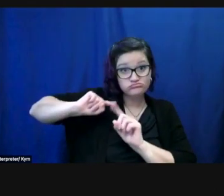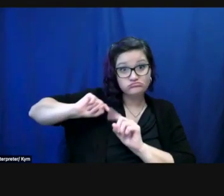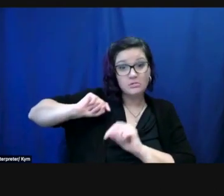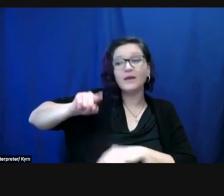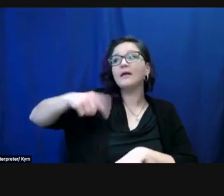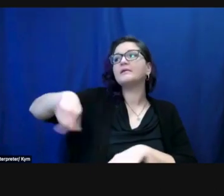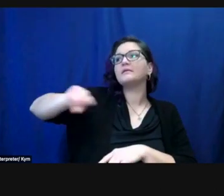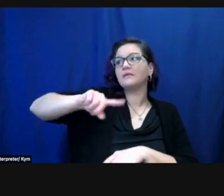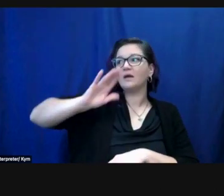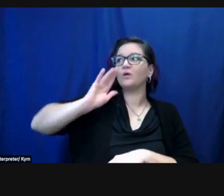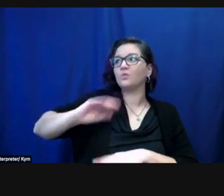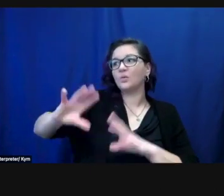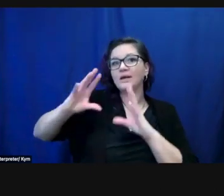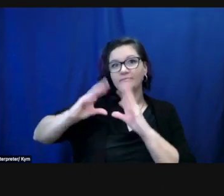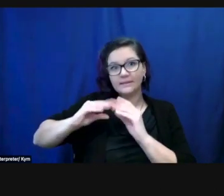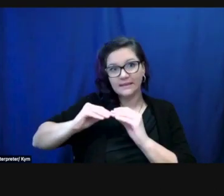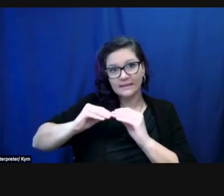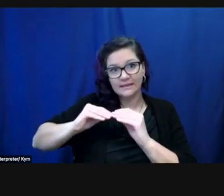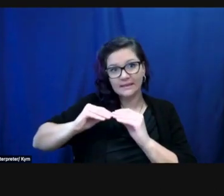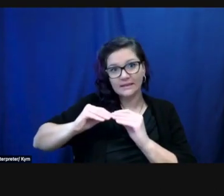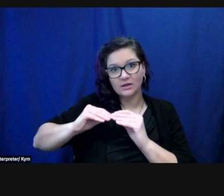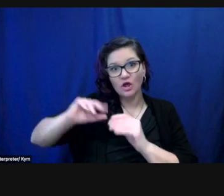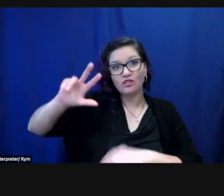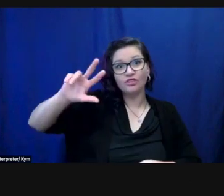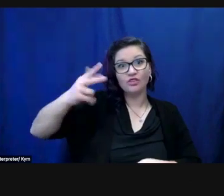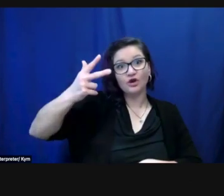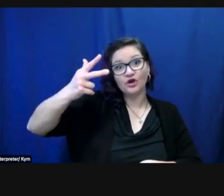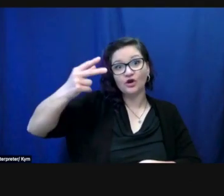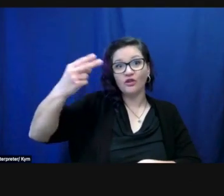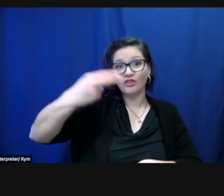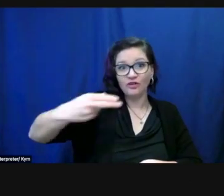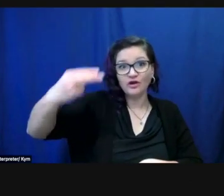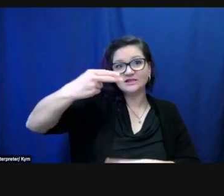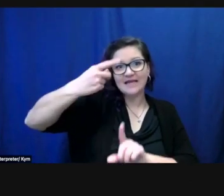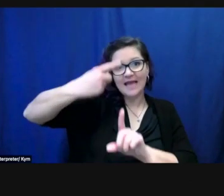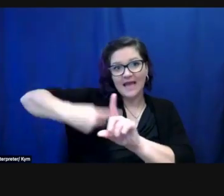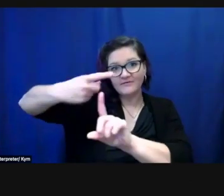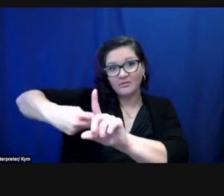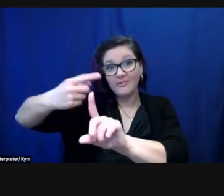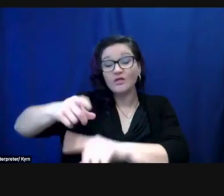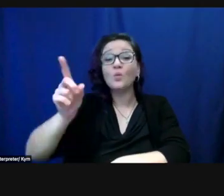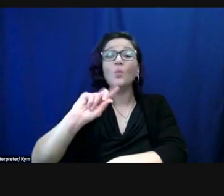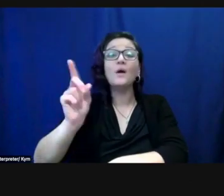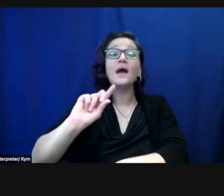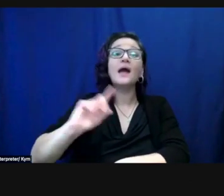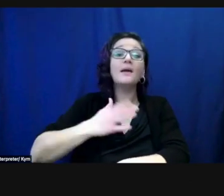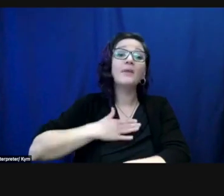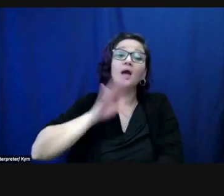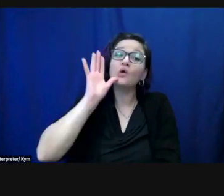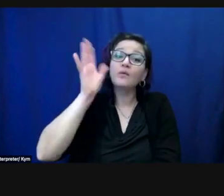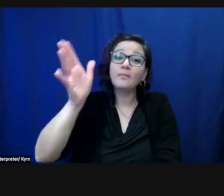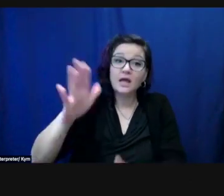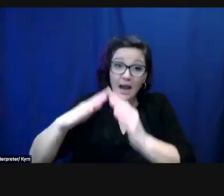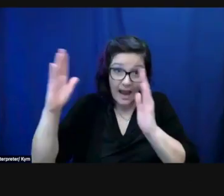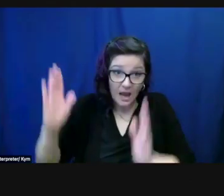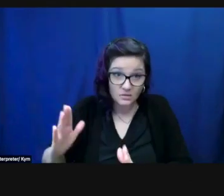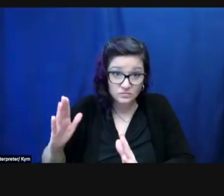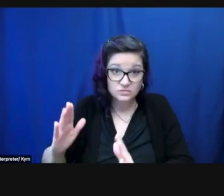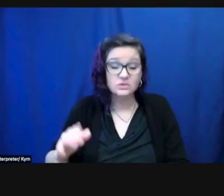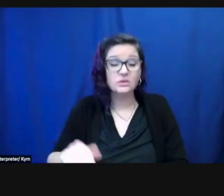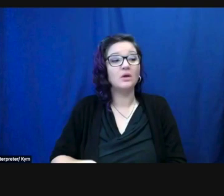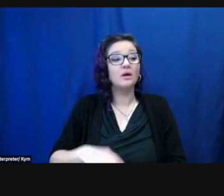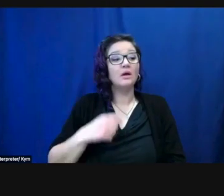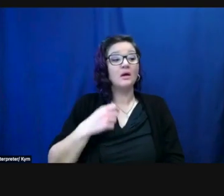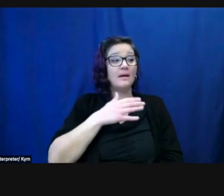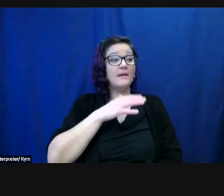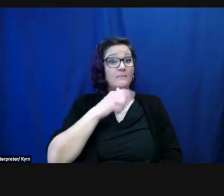met every the third Thursday of every month at my grandmother's house. And when I was